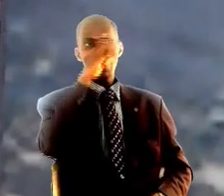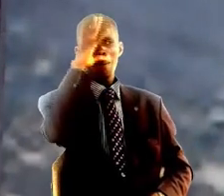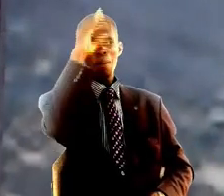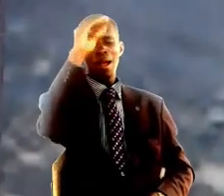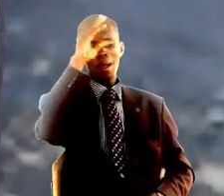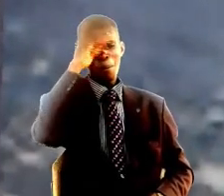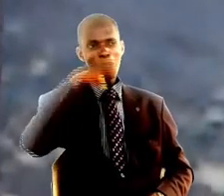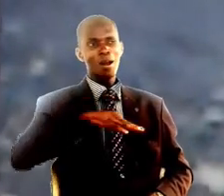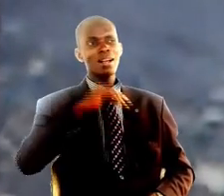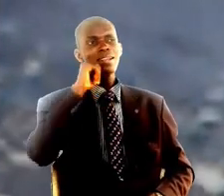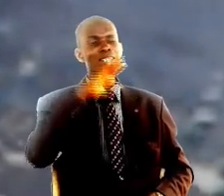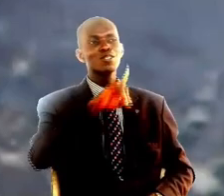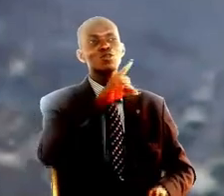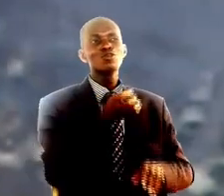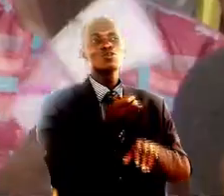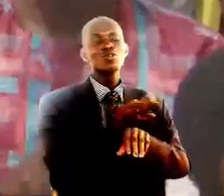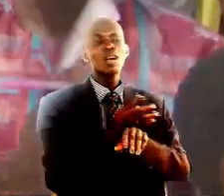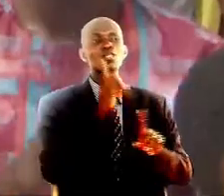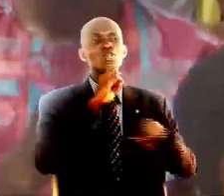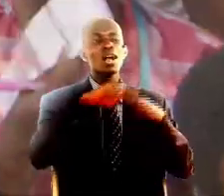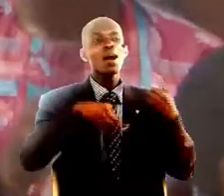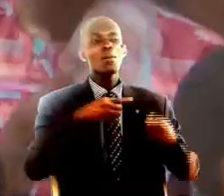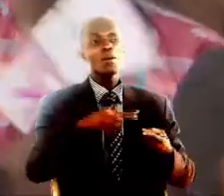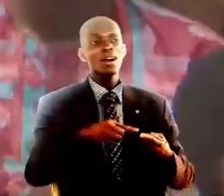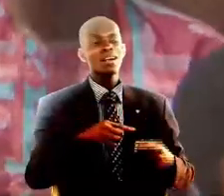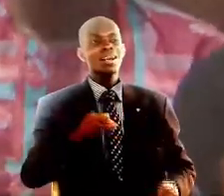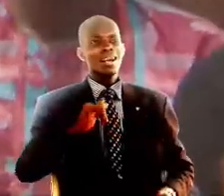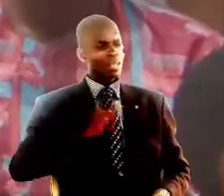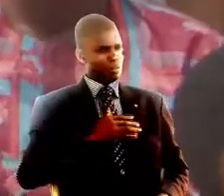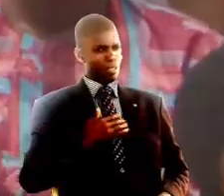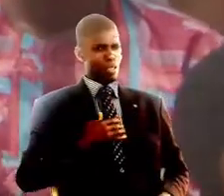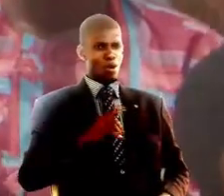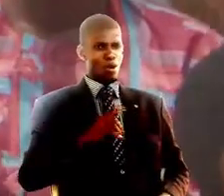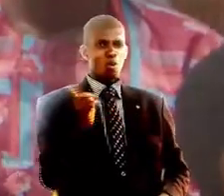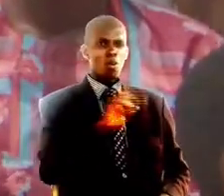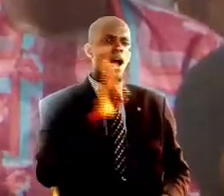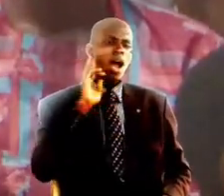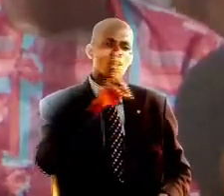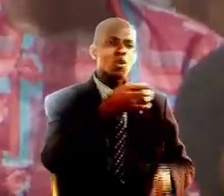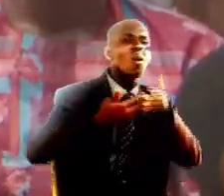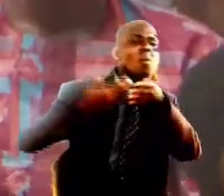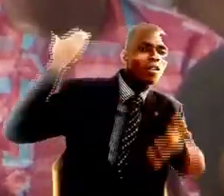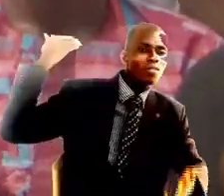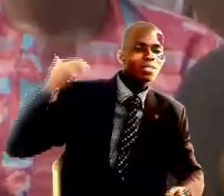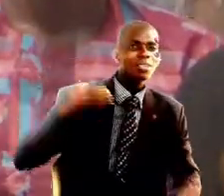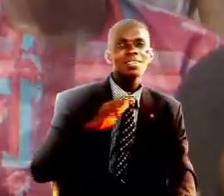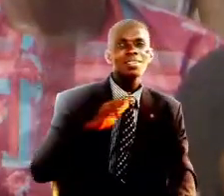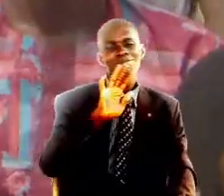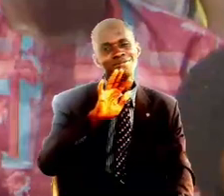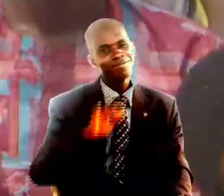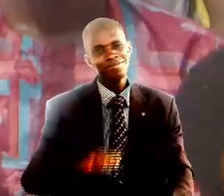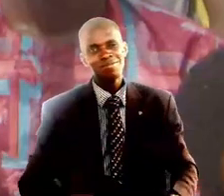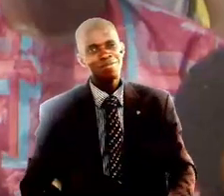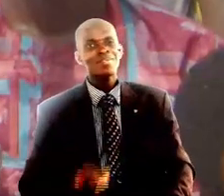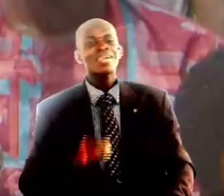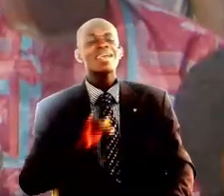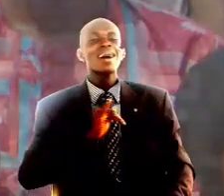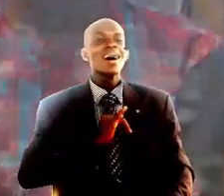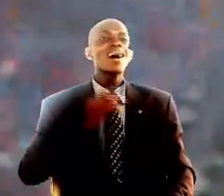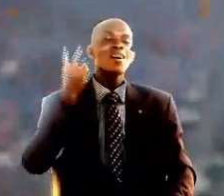you spoke about. And I say, where were you before that time? You said, I was at the last rung of the